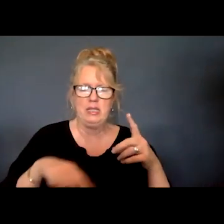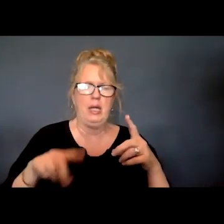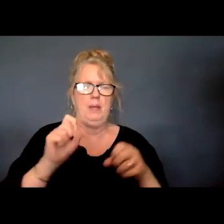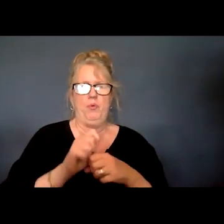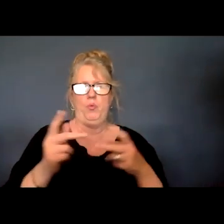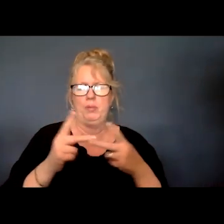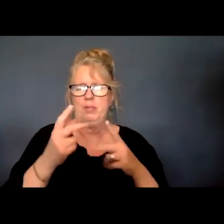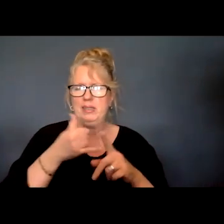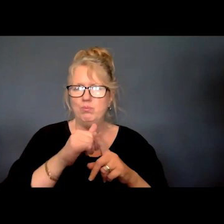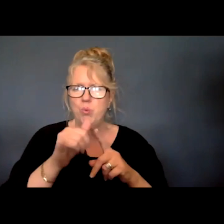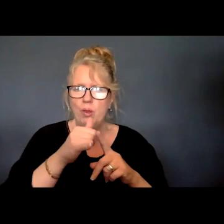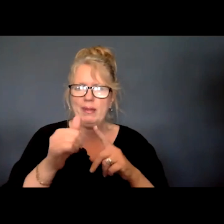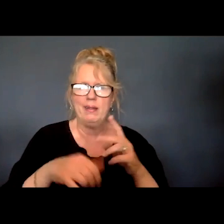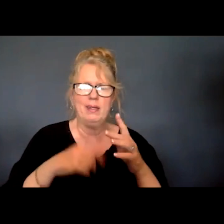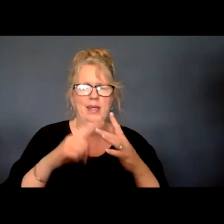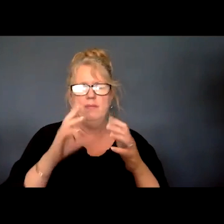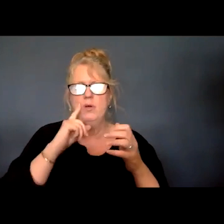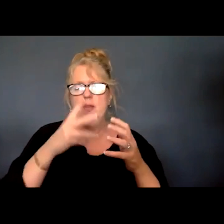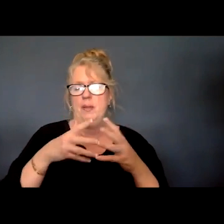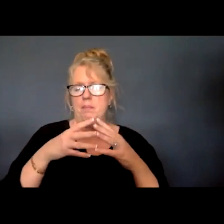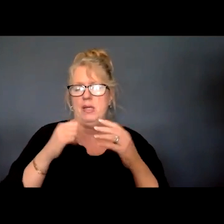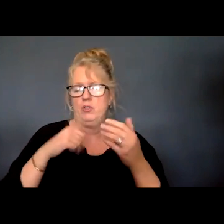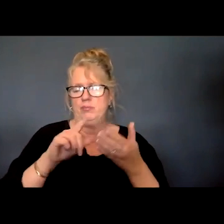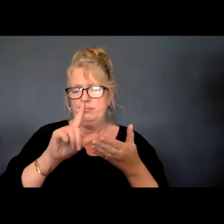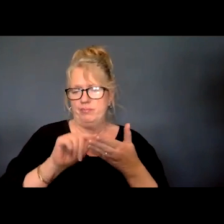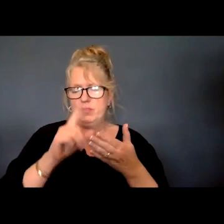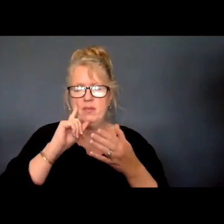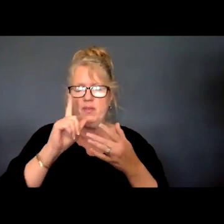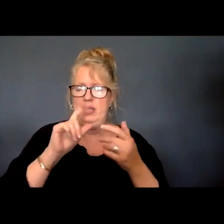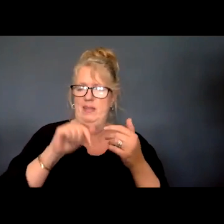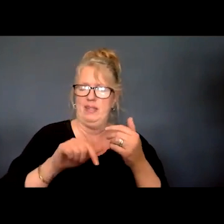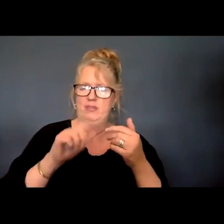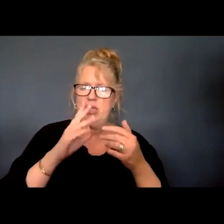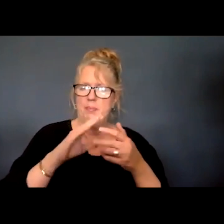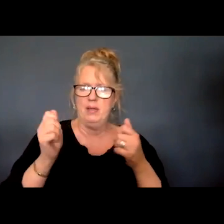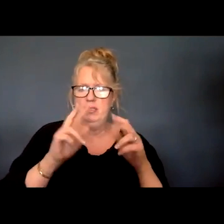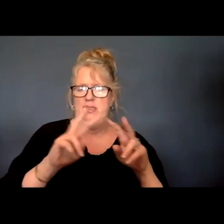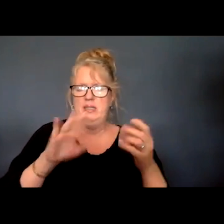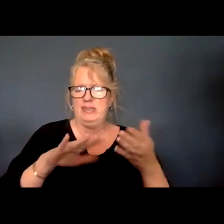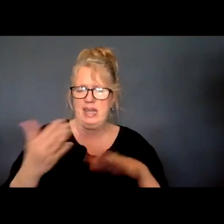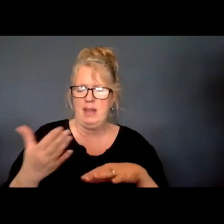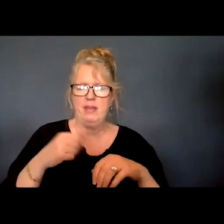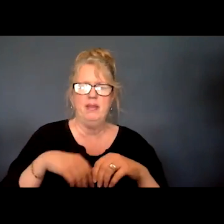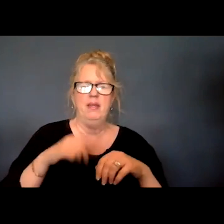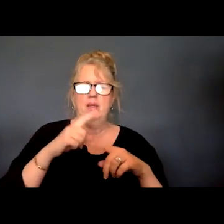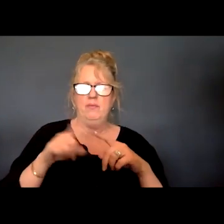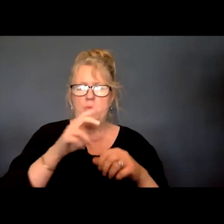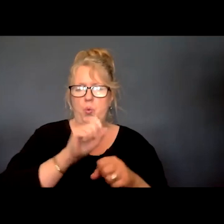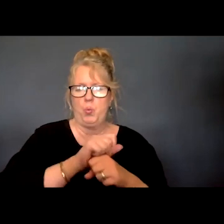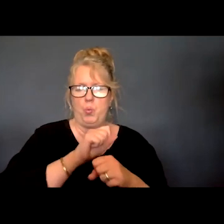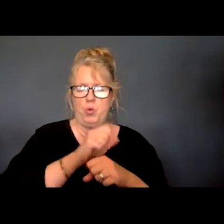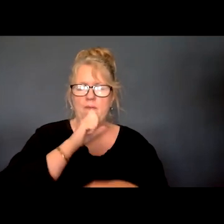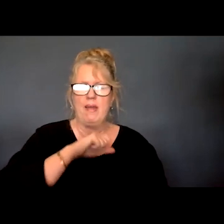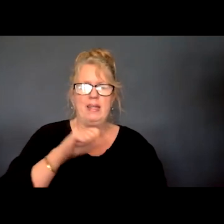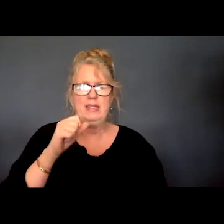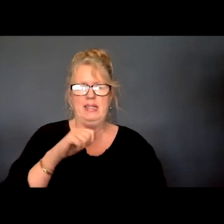in our paper recently published in the American Journal of Industrial Medicine special issue, we examined deaths by suicide among working age, those who were aged